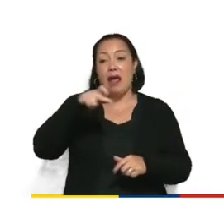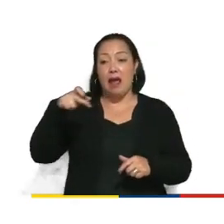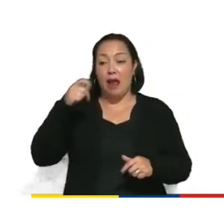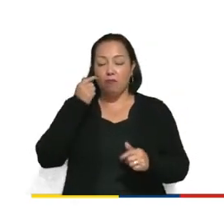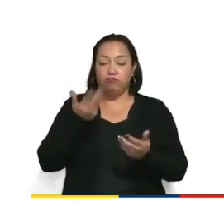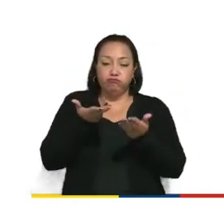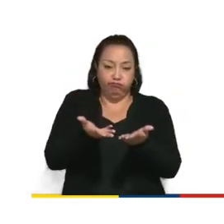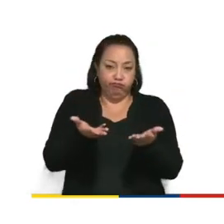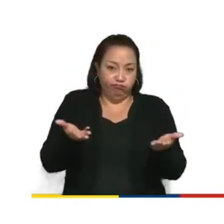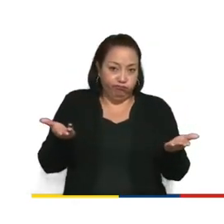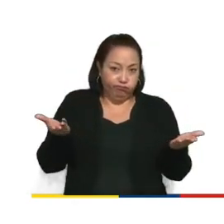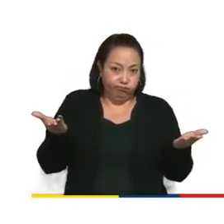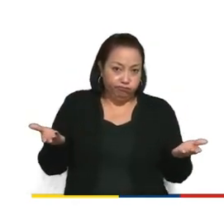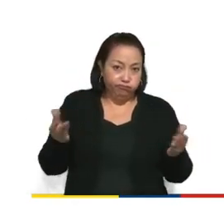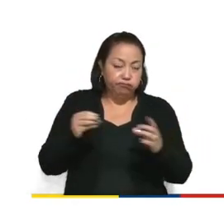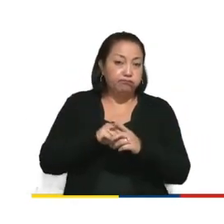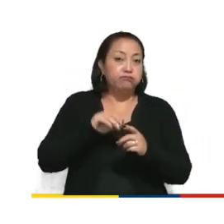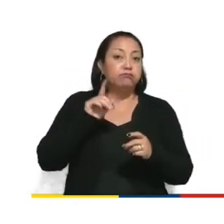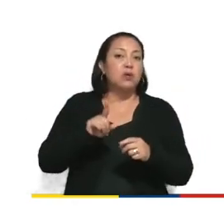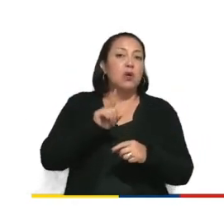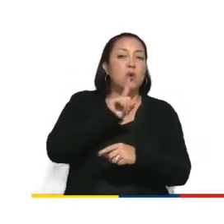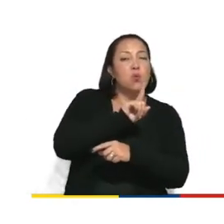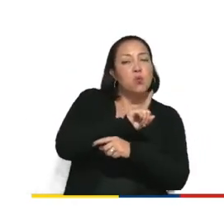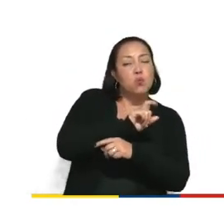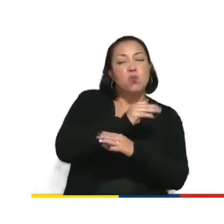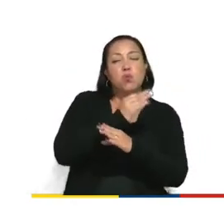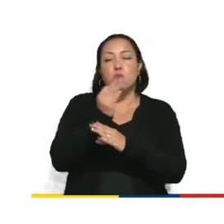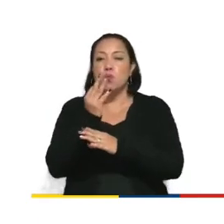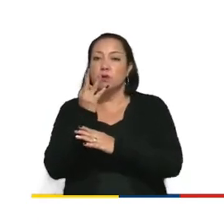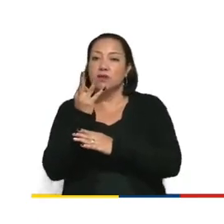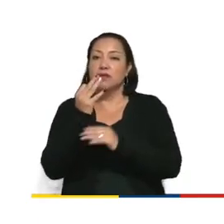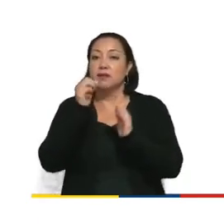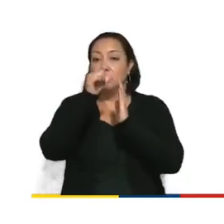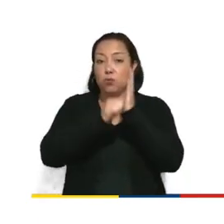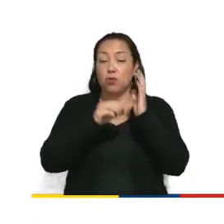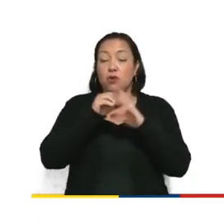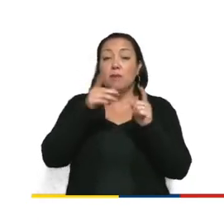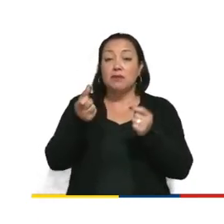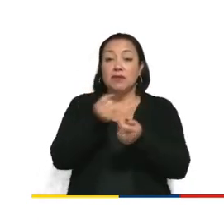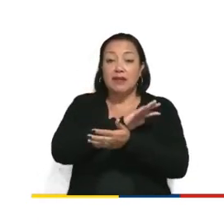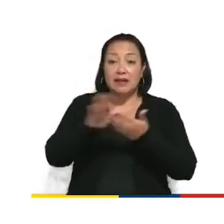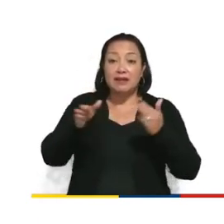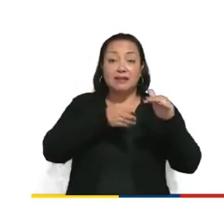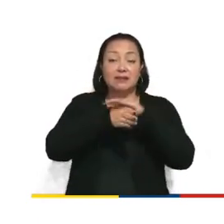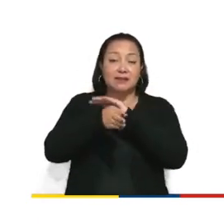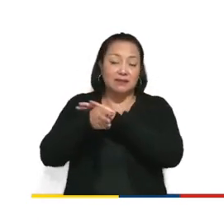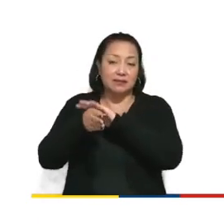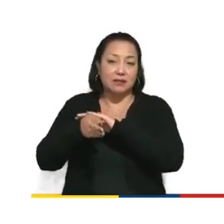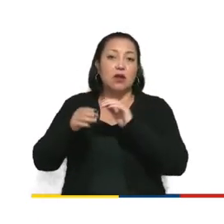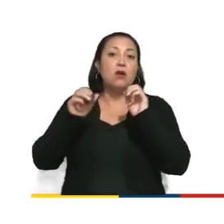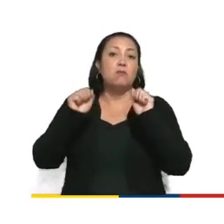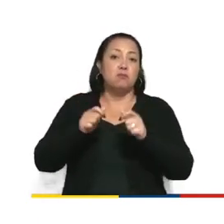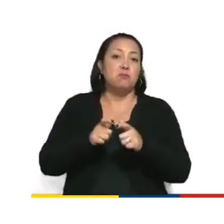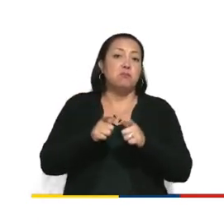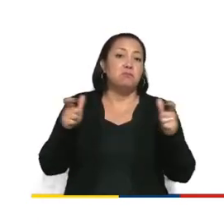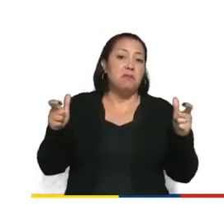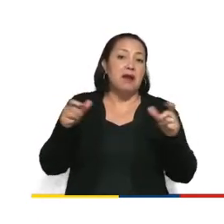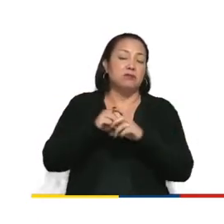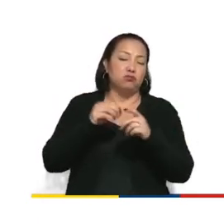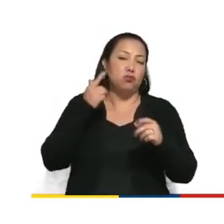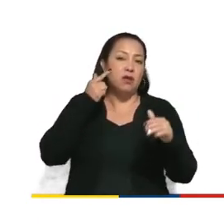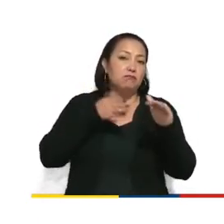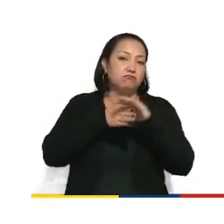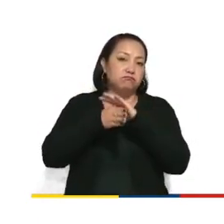Solamente entre uno y tres de los programas de Zero Rating pueden acceder la mayoría de aplicaciones.